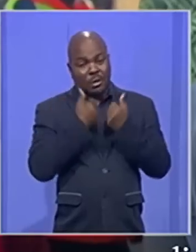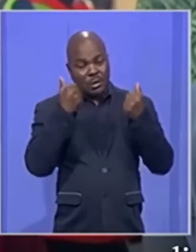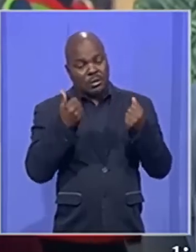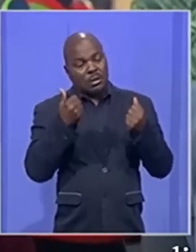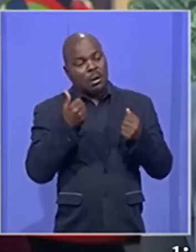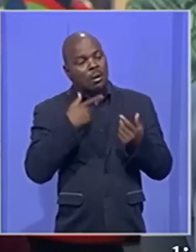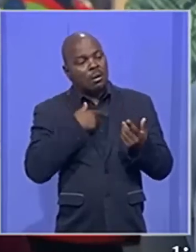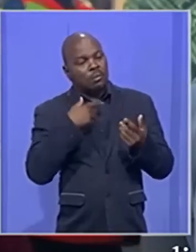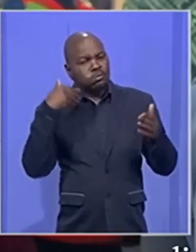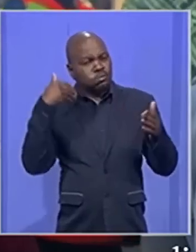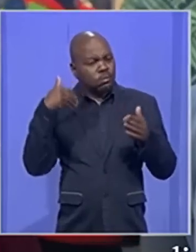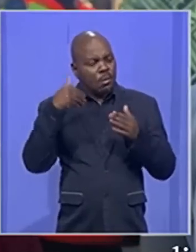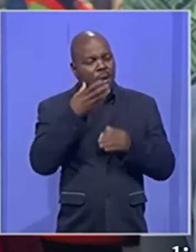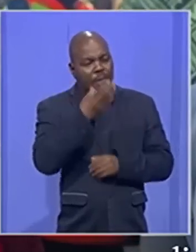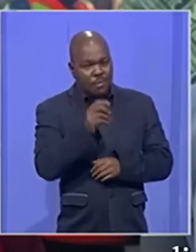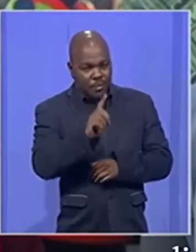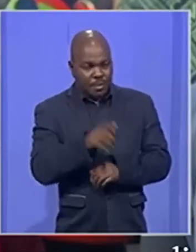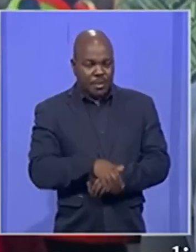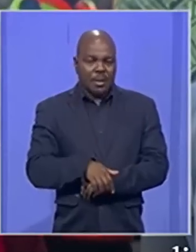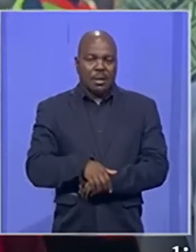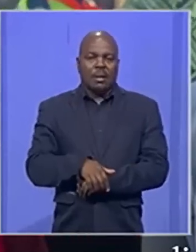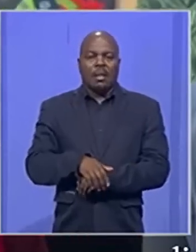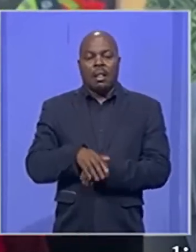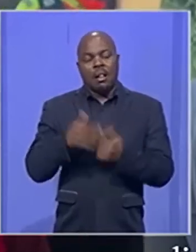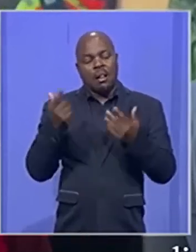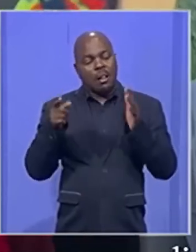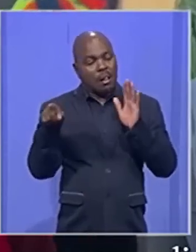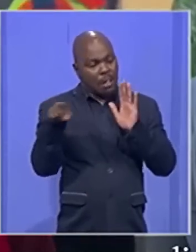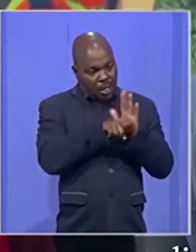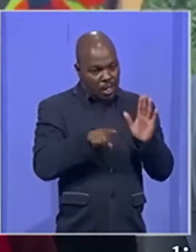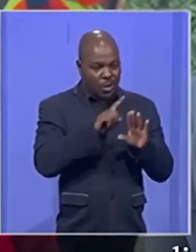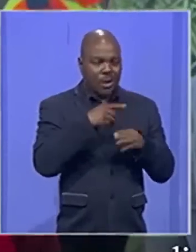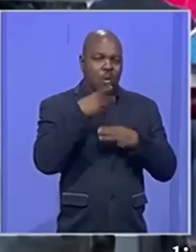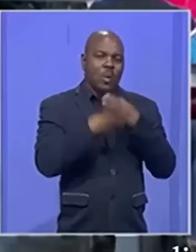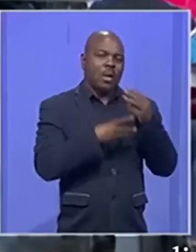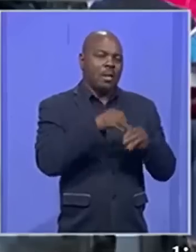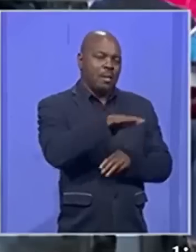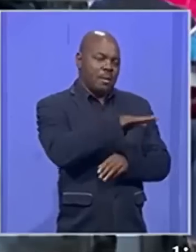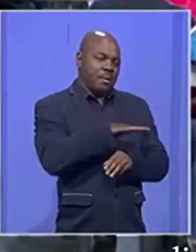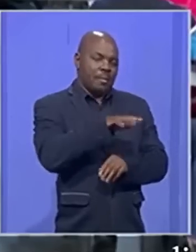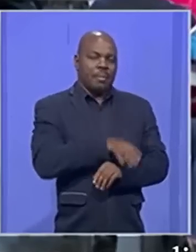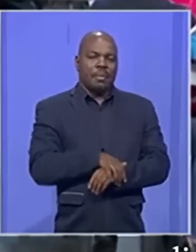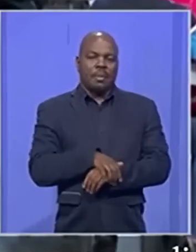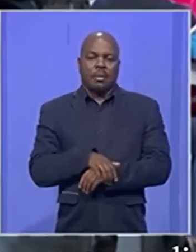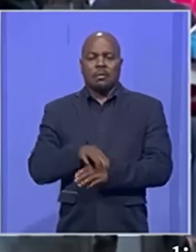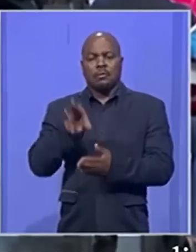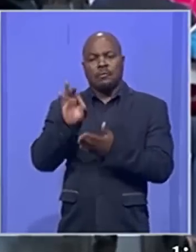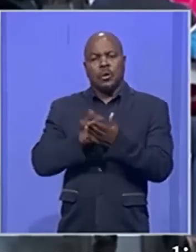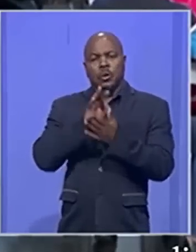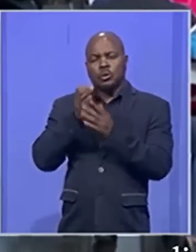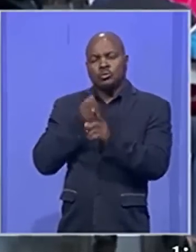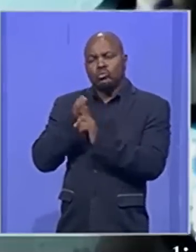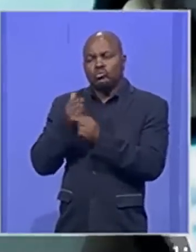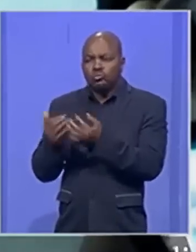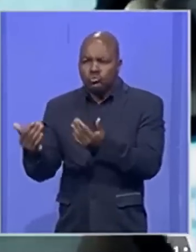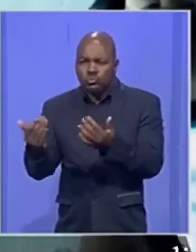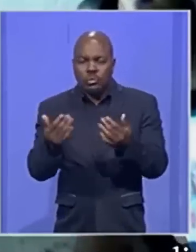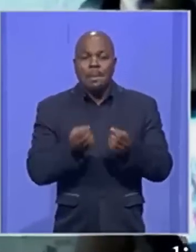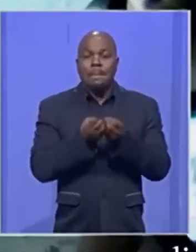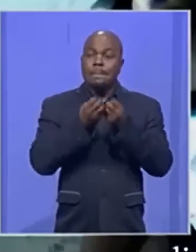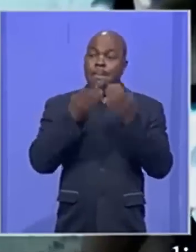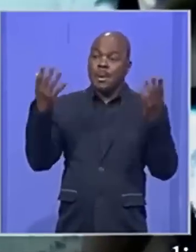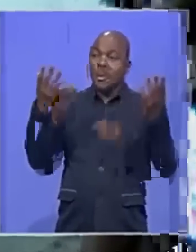have been facing, they have a negative impact in the labor force. Nakong ya matsholo a boiketlo ba dikgetho batjha ba bangata ba ile ba